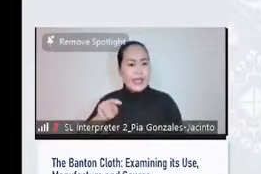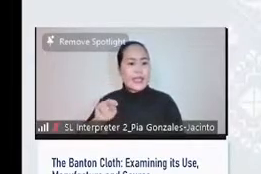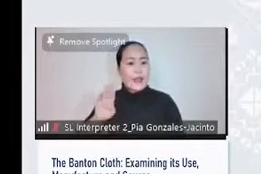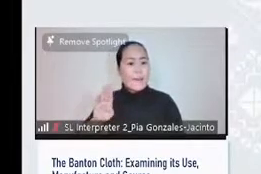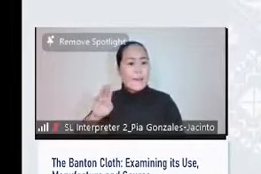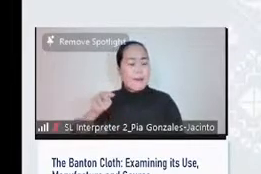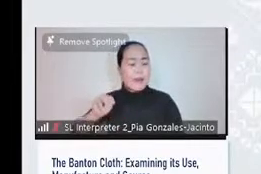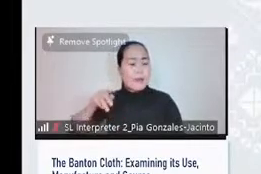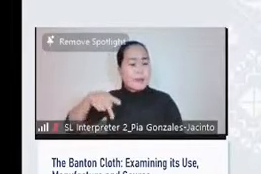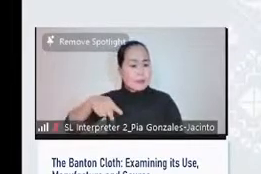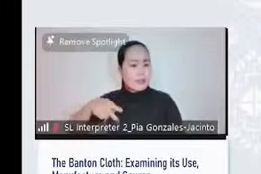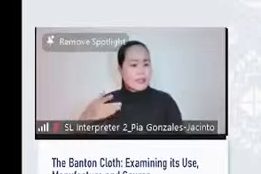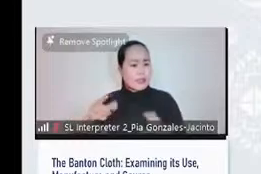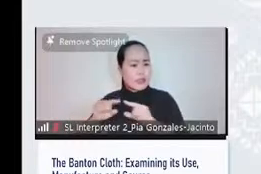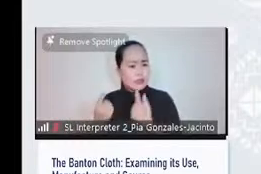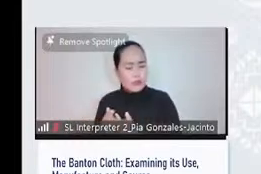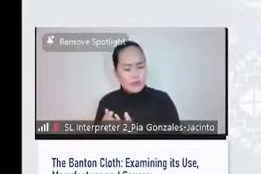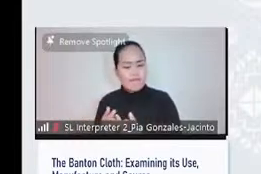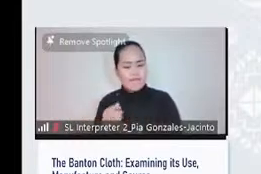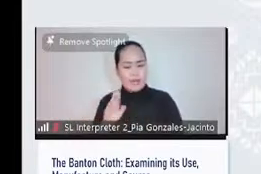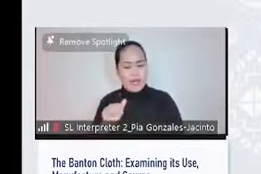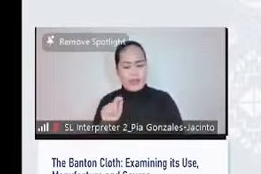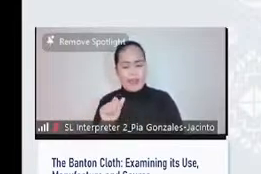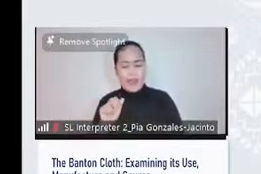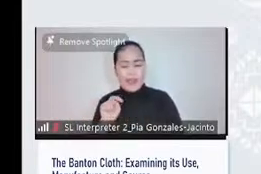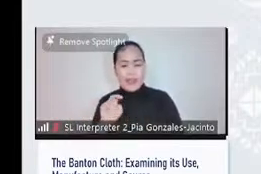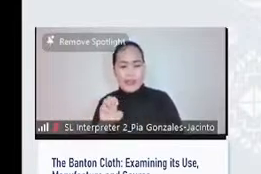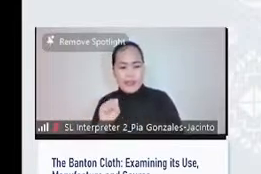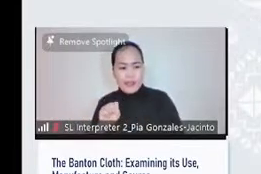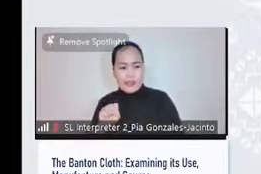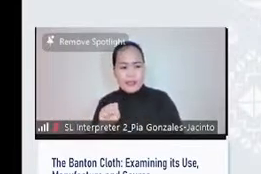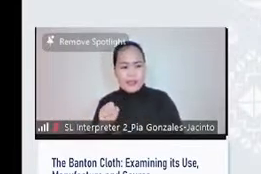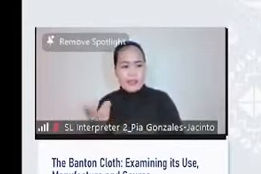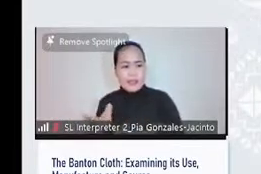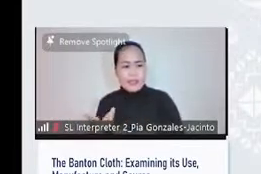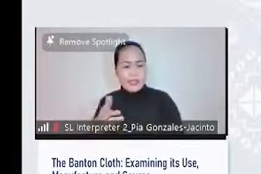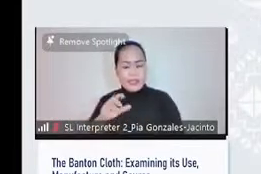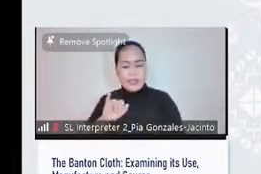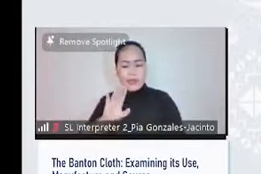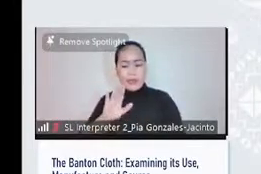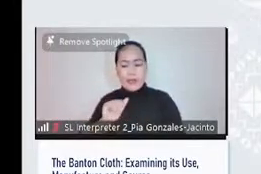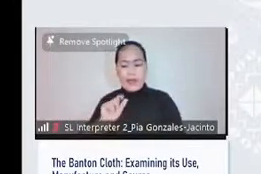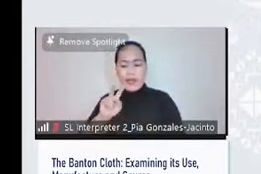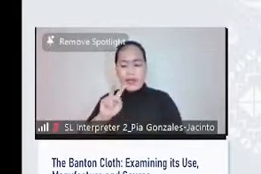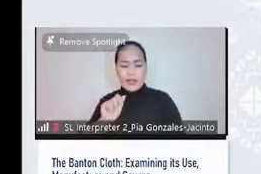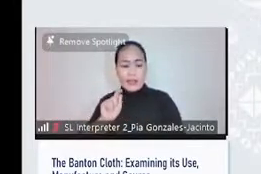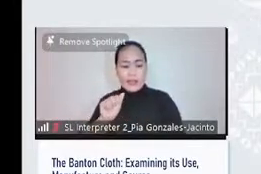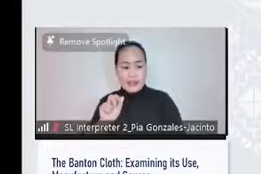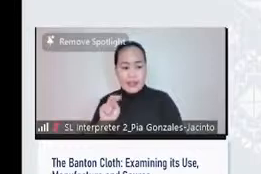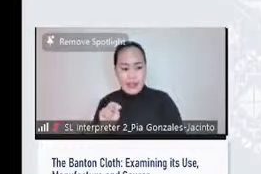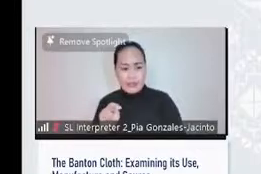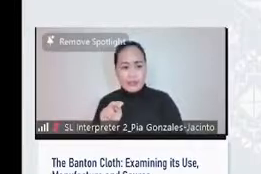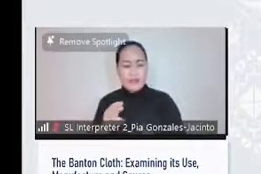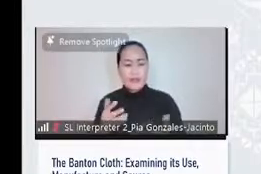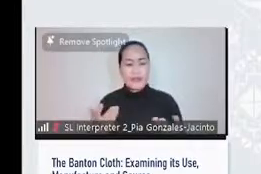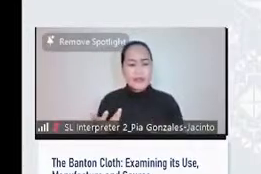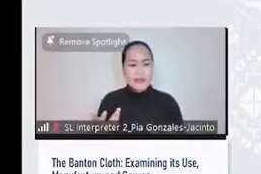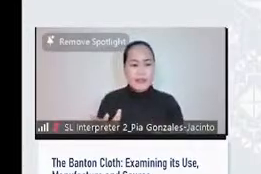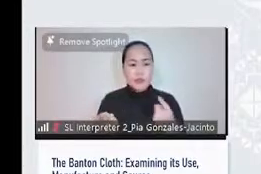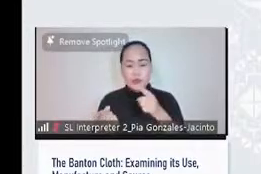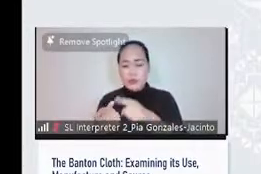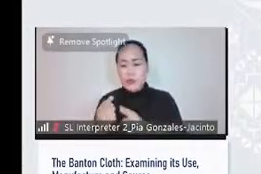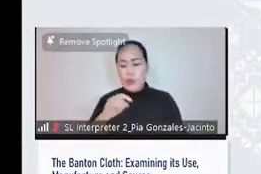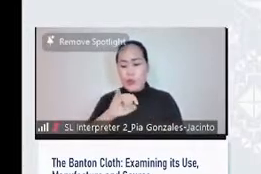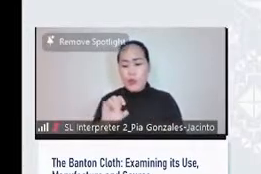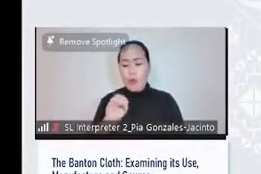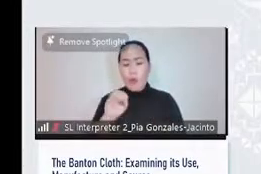Batanes, Ivatan, Tuholo, Tausug, have local terms for abaca, either referring to the plant or to its